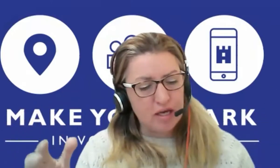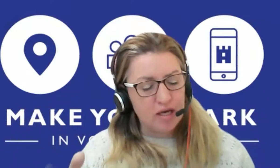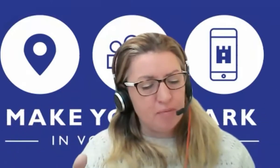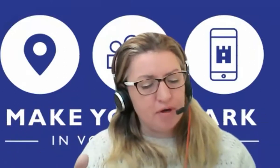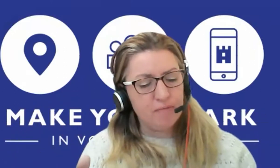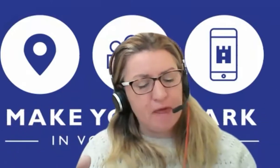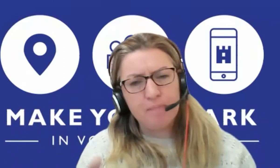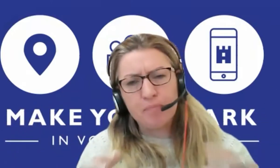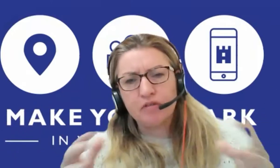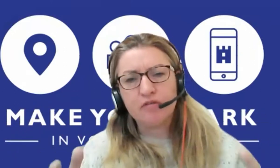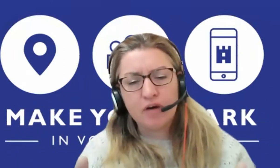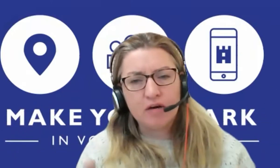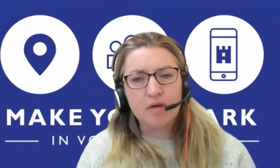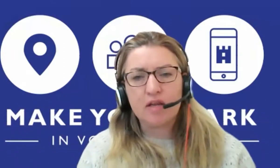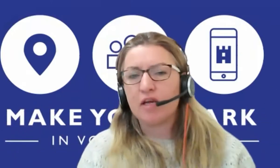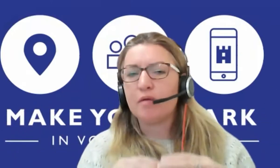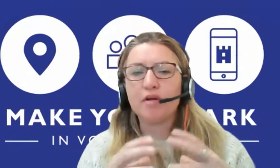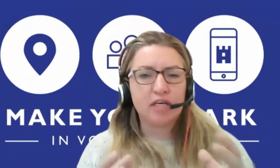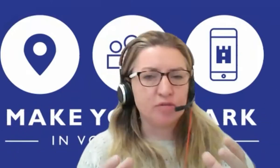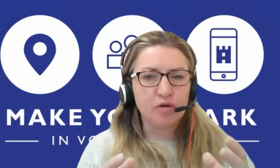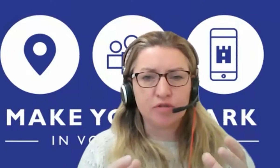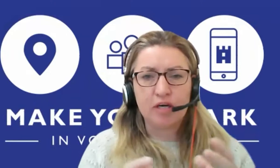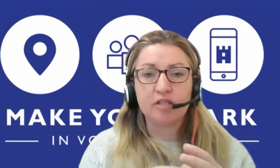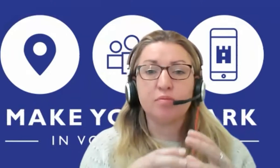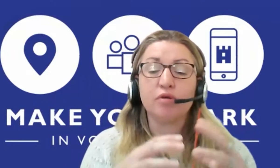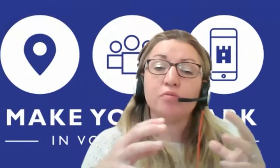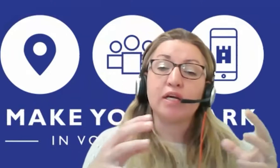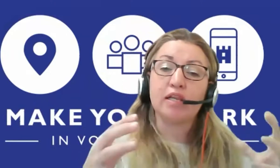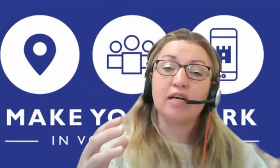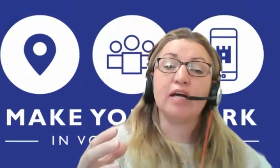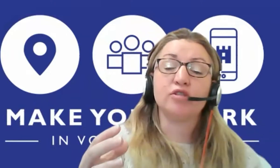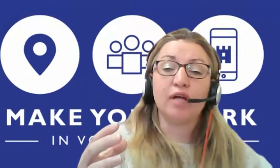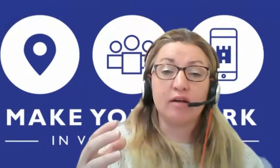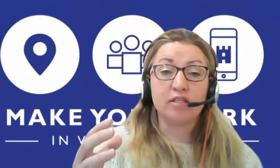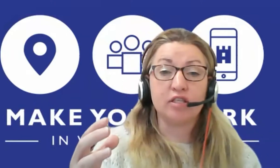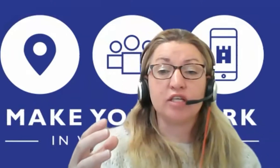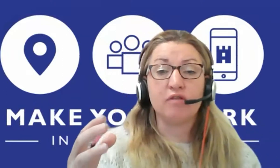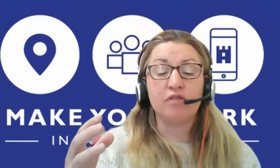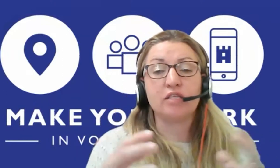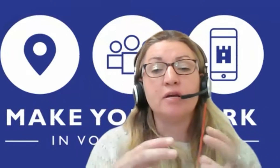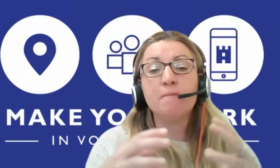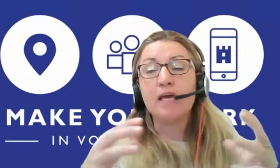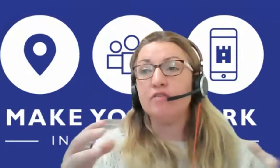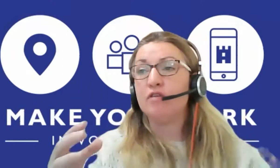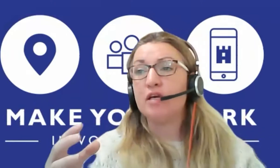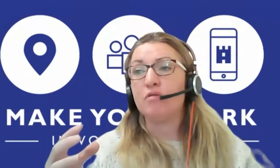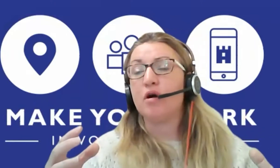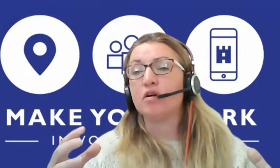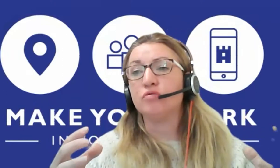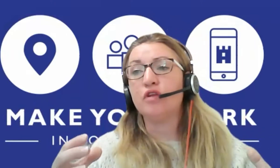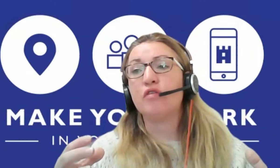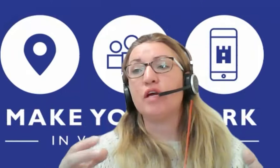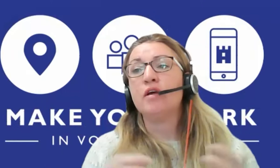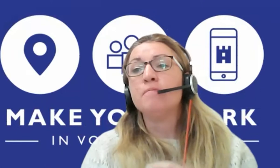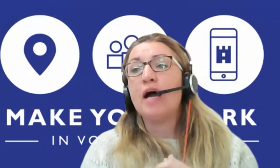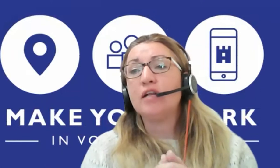just thinking about built environment, thinking about intangible cultural heritage, but also bringing that natural heritage side of things into Make Your Mark.